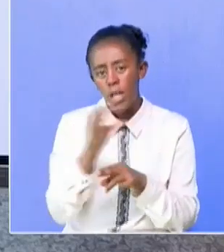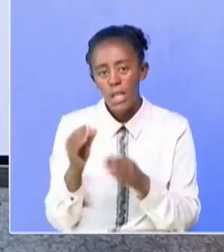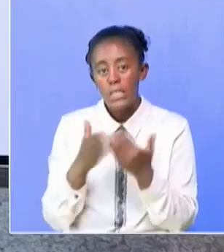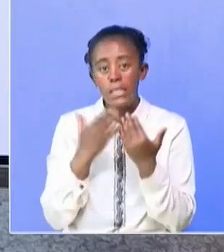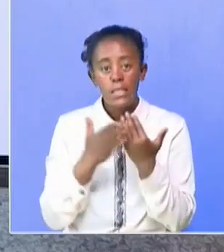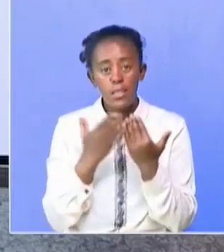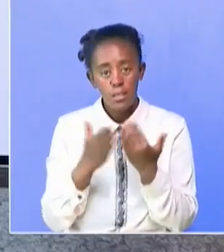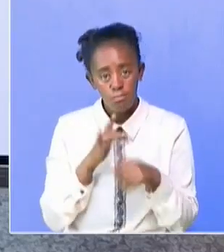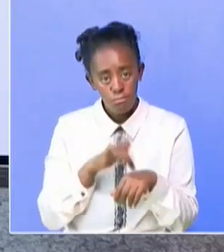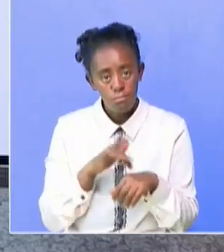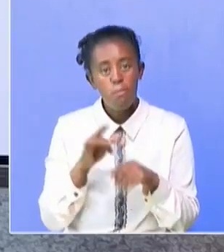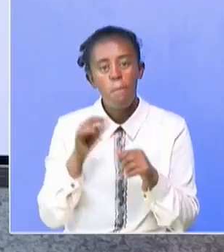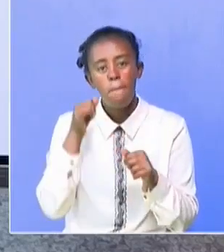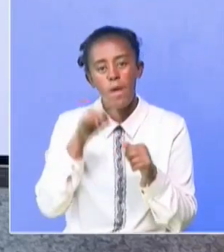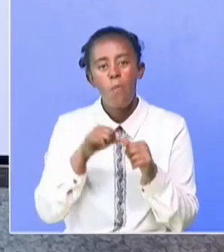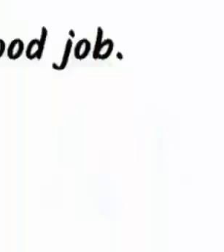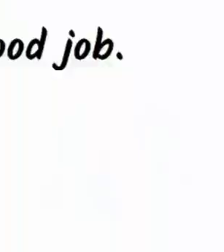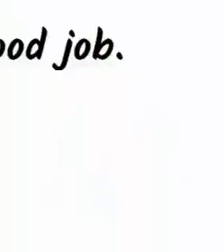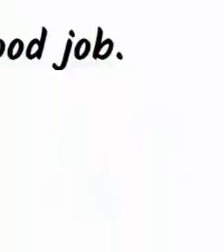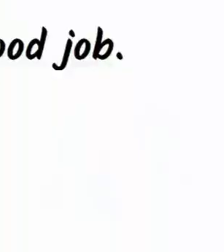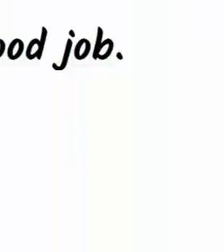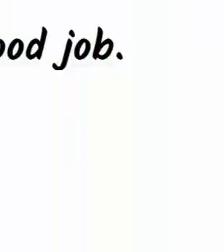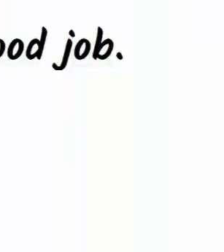simple memo to your friends now.